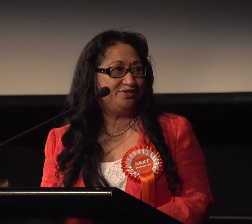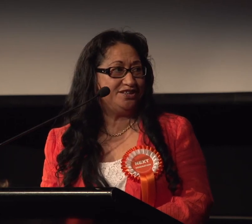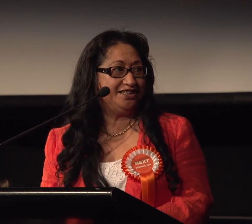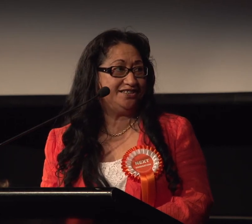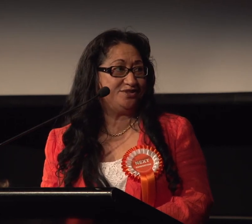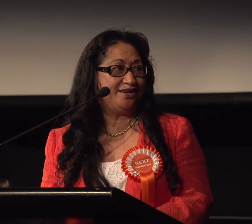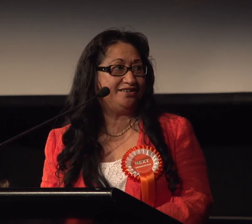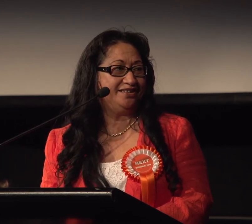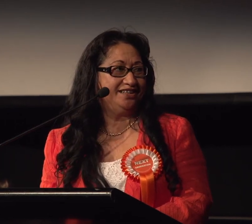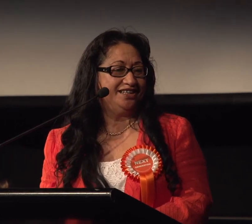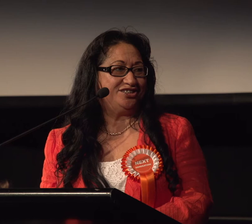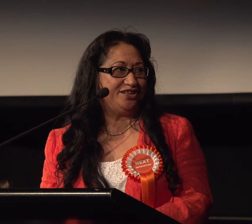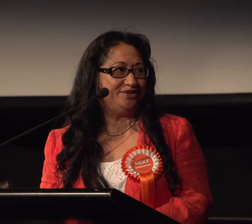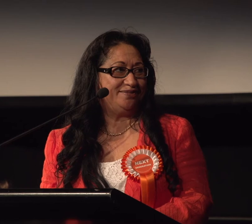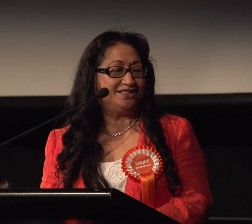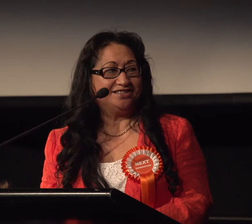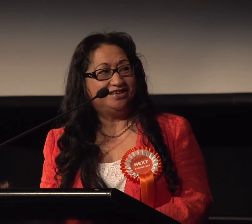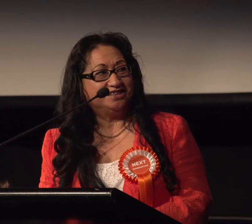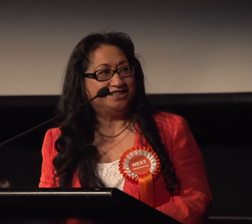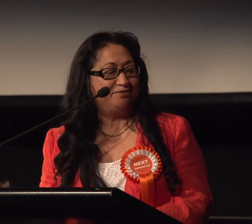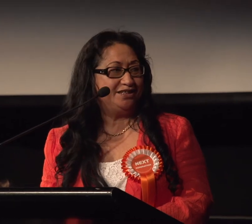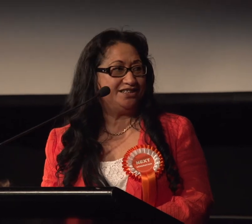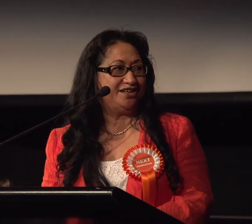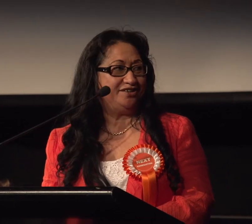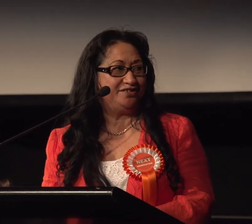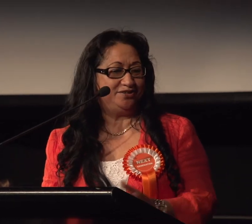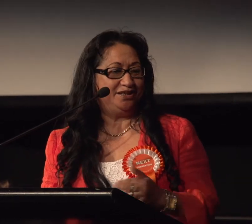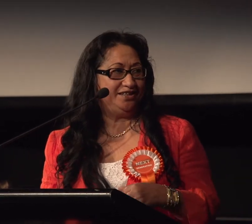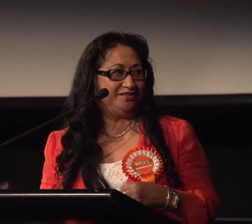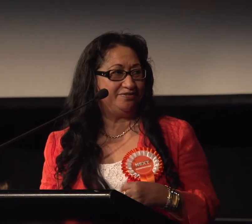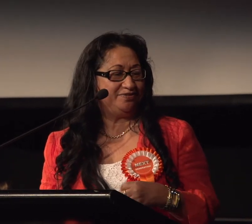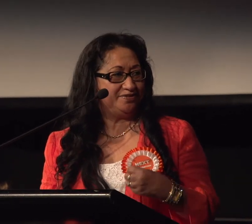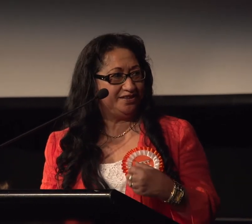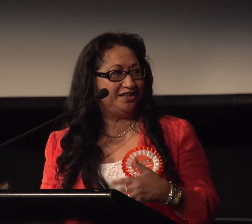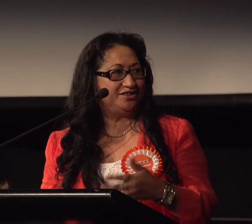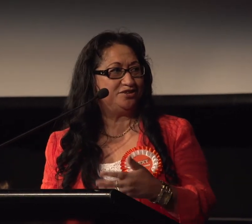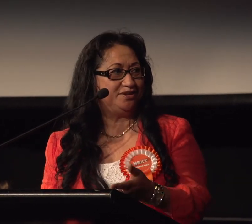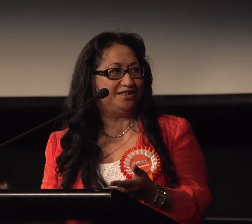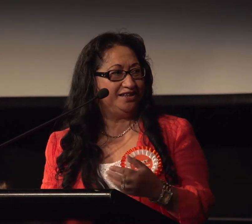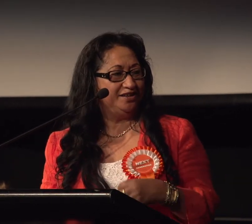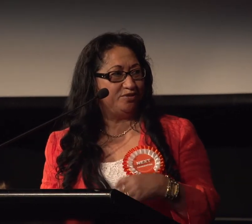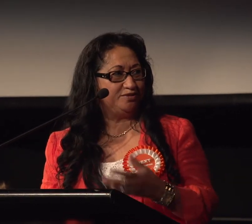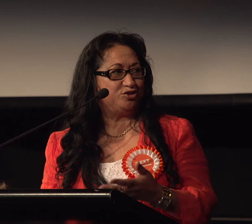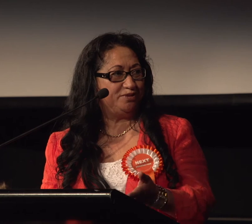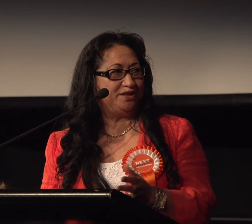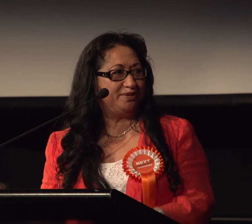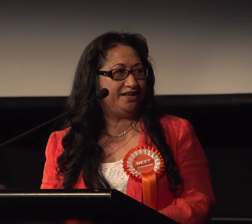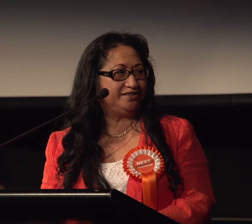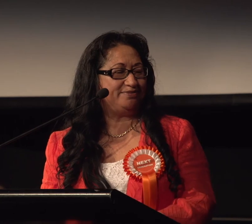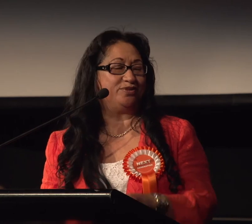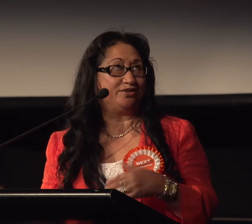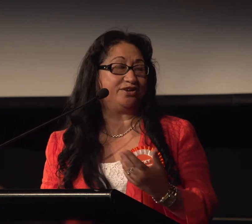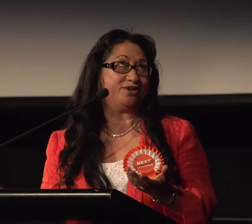Minister of New Zealand as well. So this is like a stepping stone to me getting into my what I'm dreaming